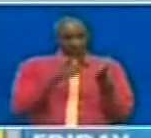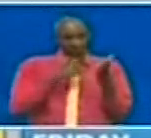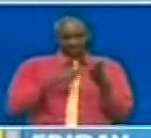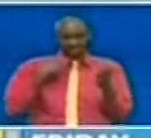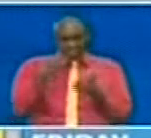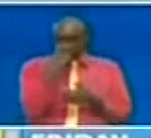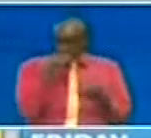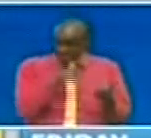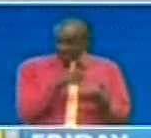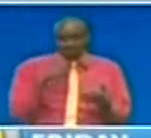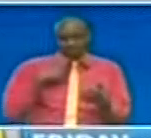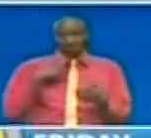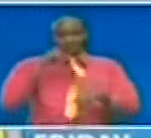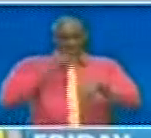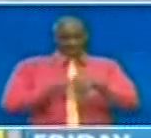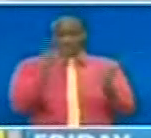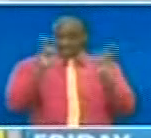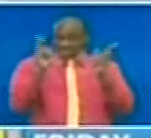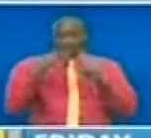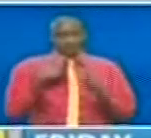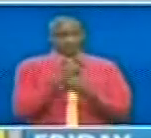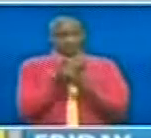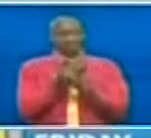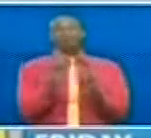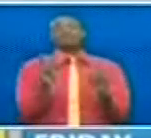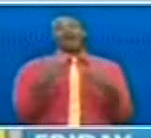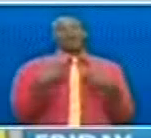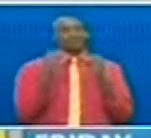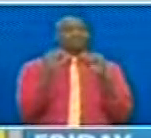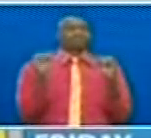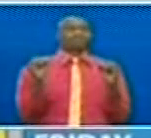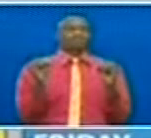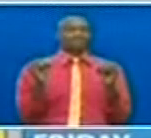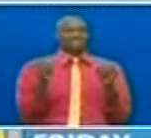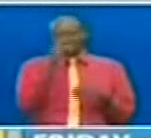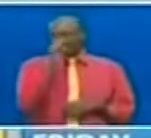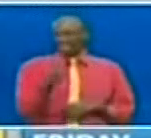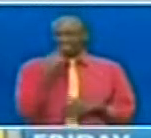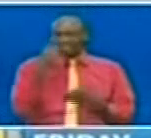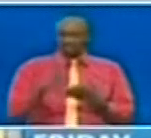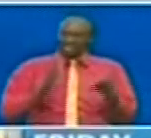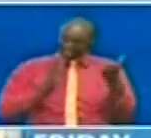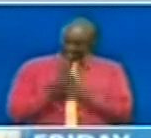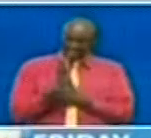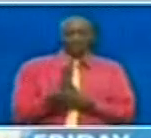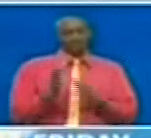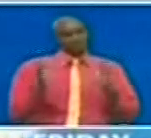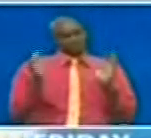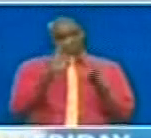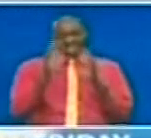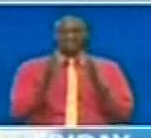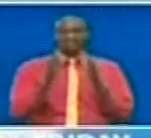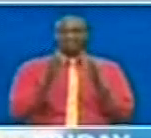adequate time and facilities to prepare a defense. The judge observed that the right to fair trial cannot be